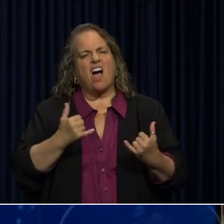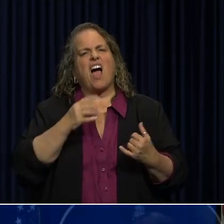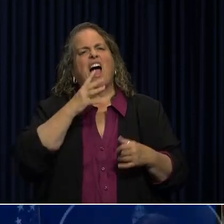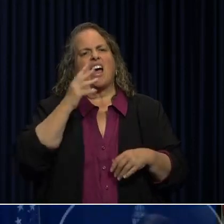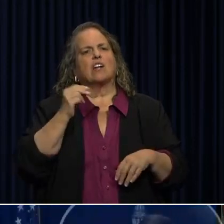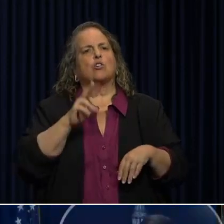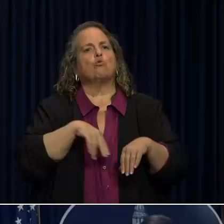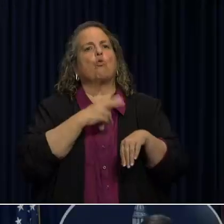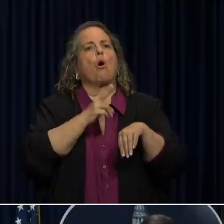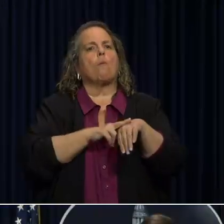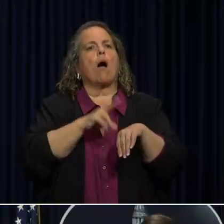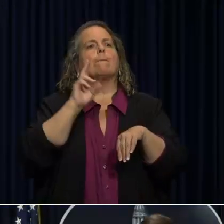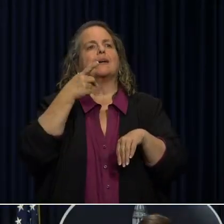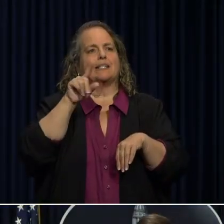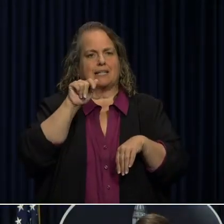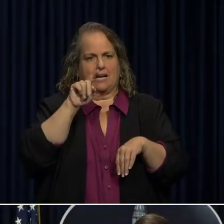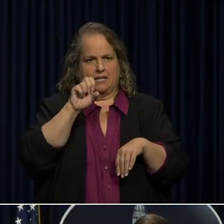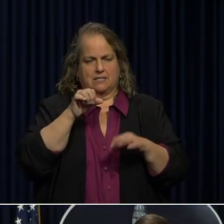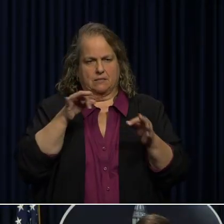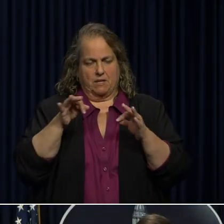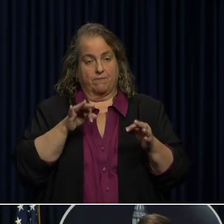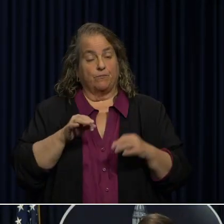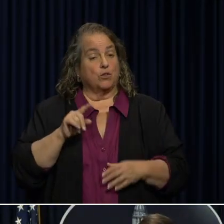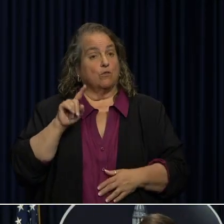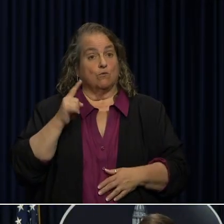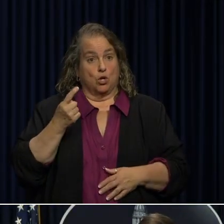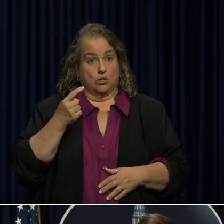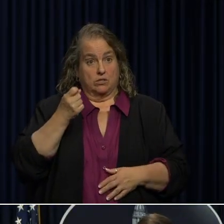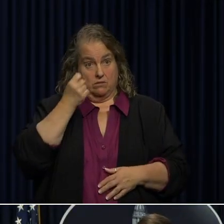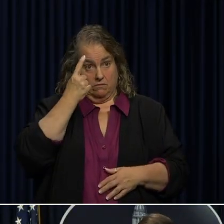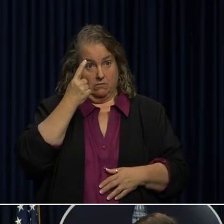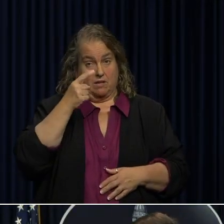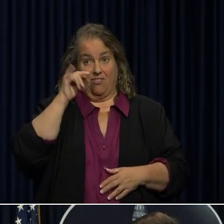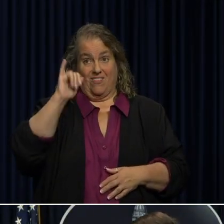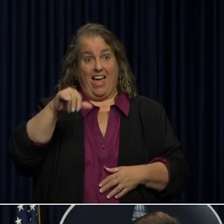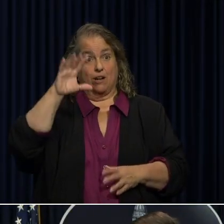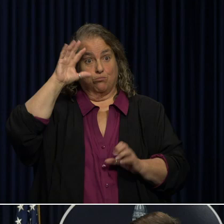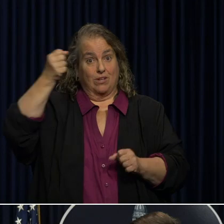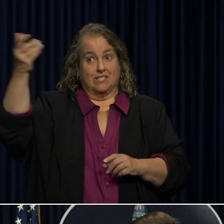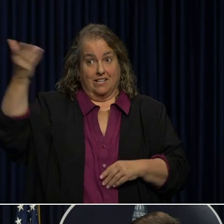updates within the benchmarks. First, 14